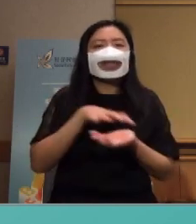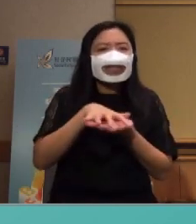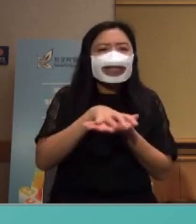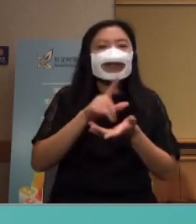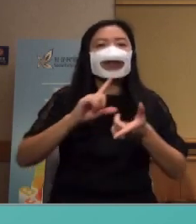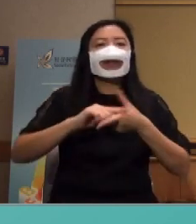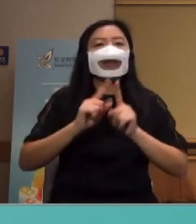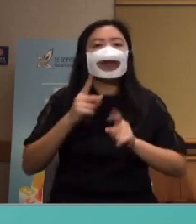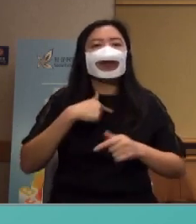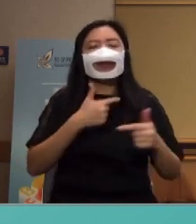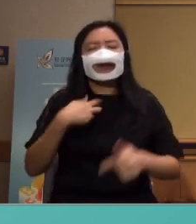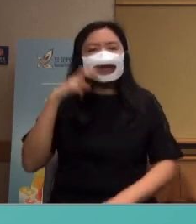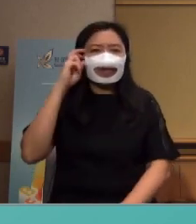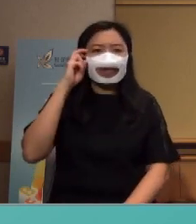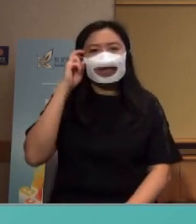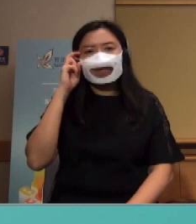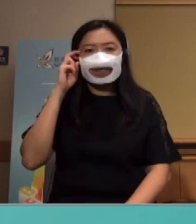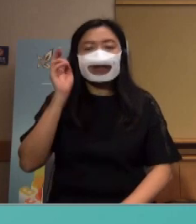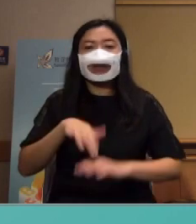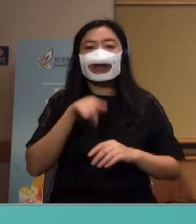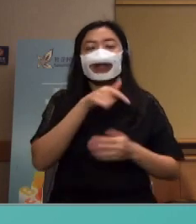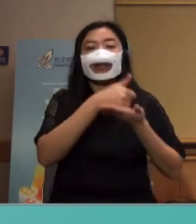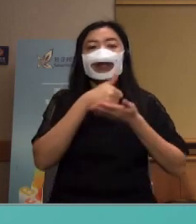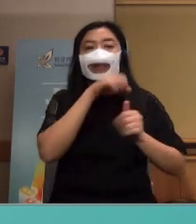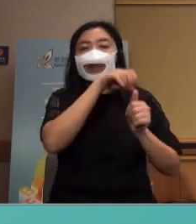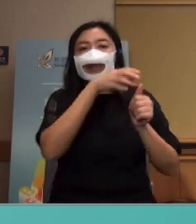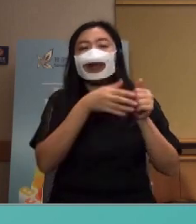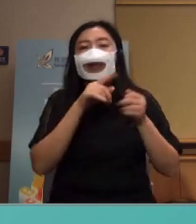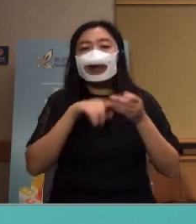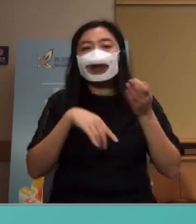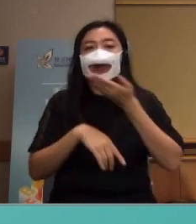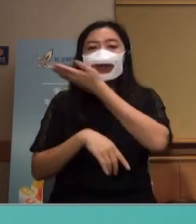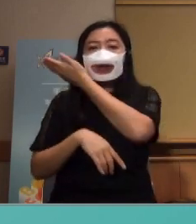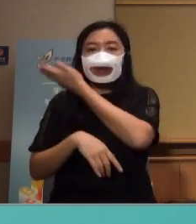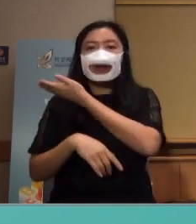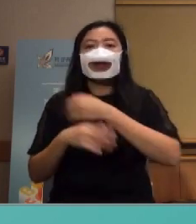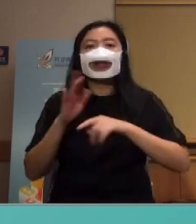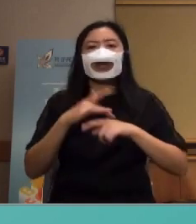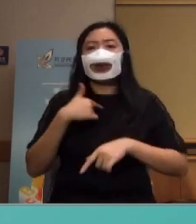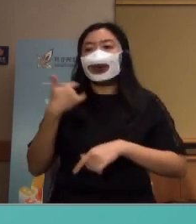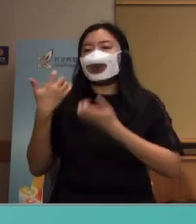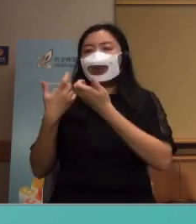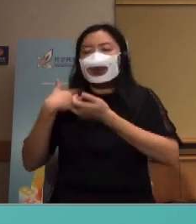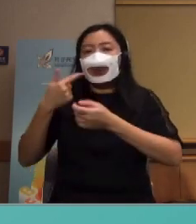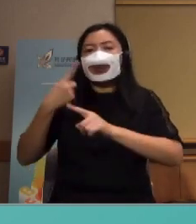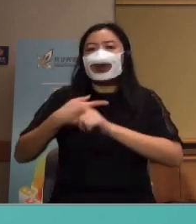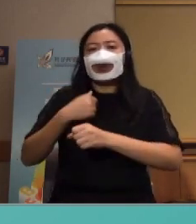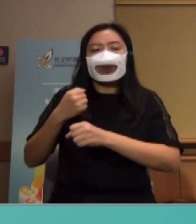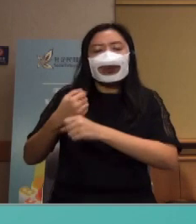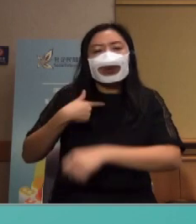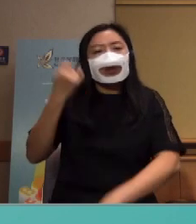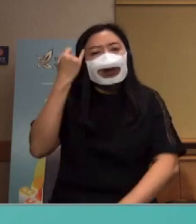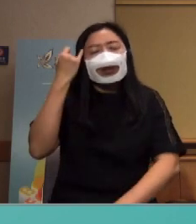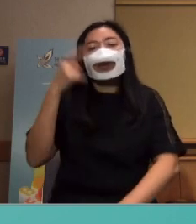We have some advisors, and actually we don't know how to do, so we ask our fans like Components, Elite